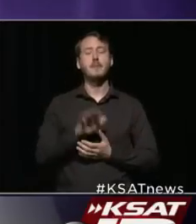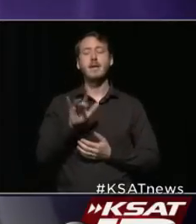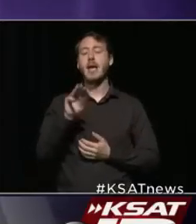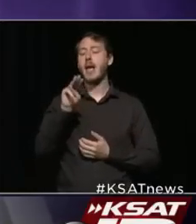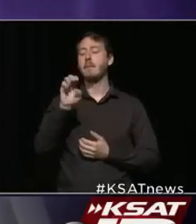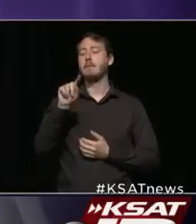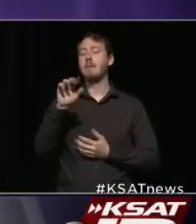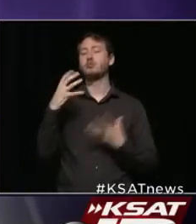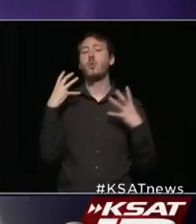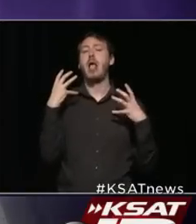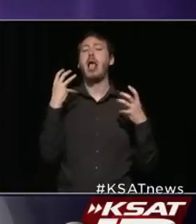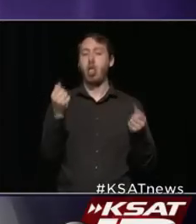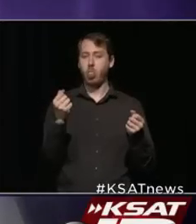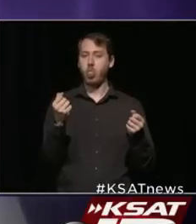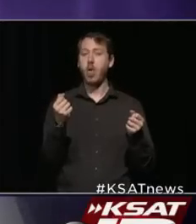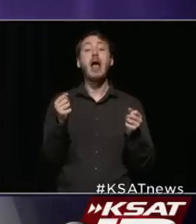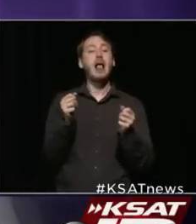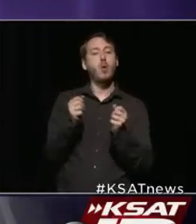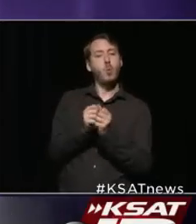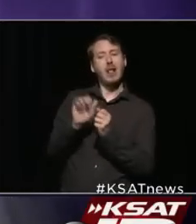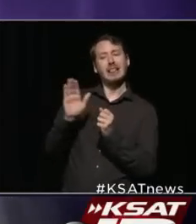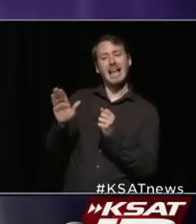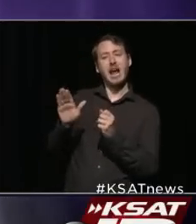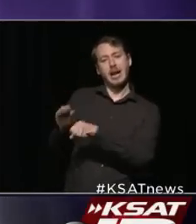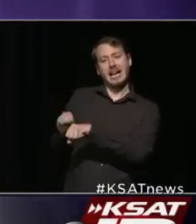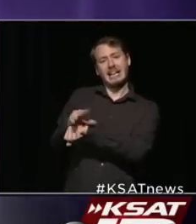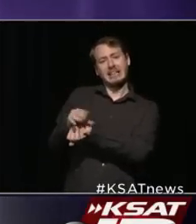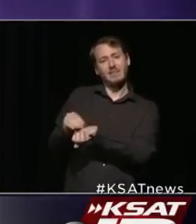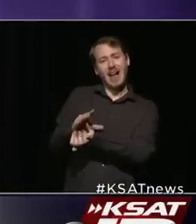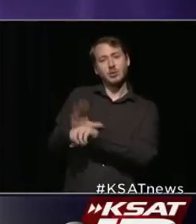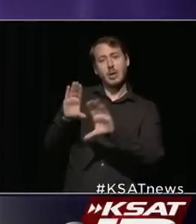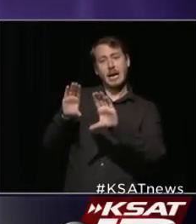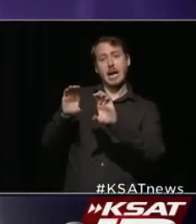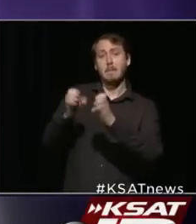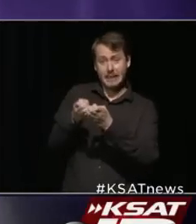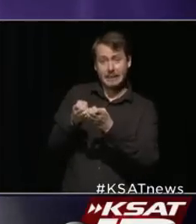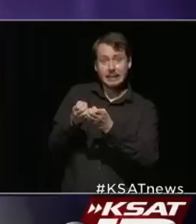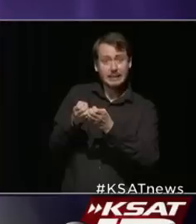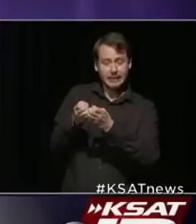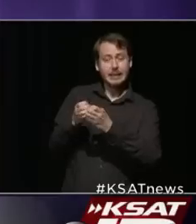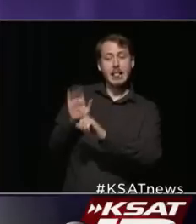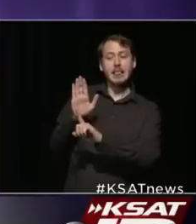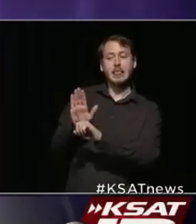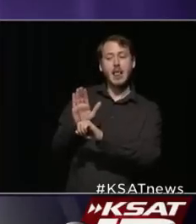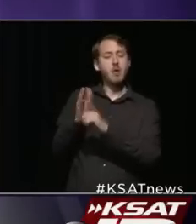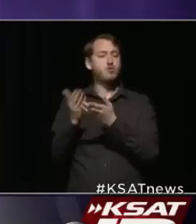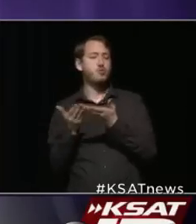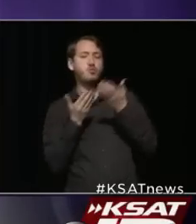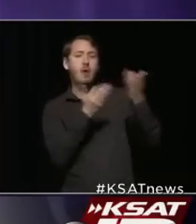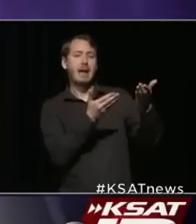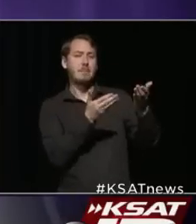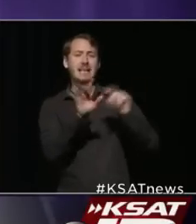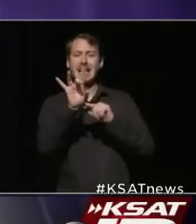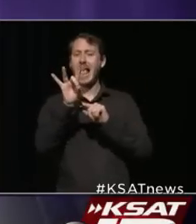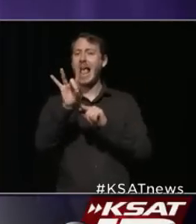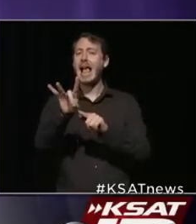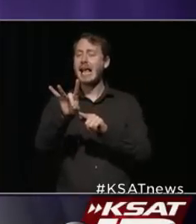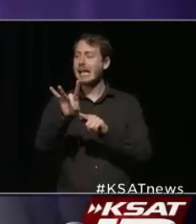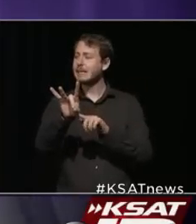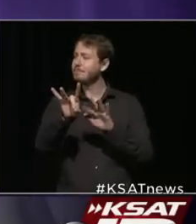Metro Health, along with their advisory committee, has recommended, I think it's 8 different